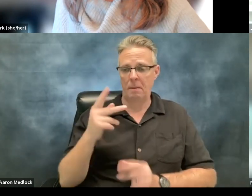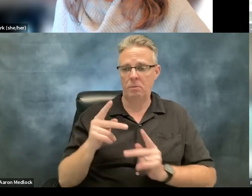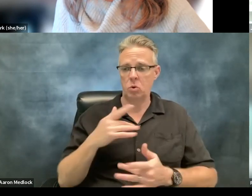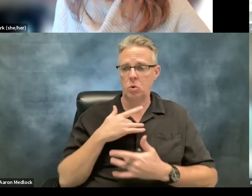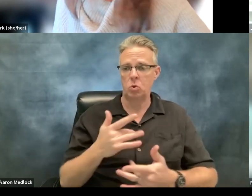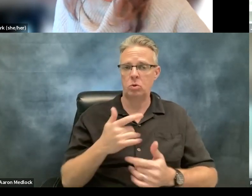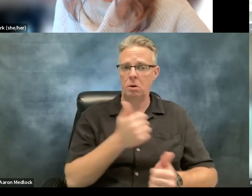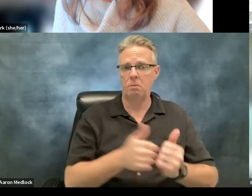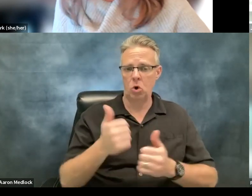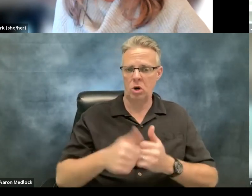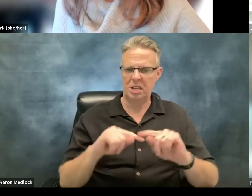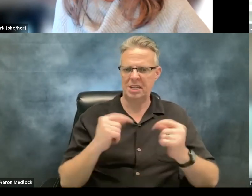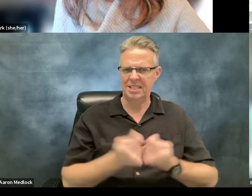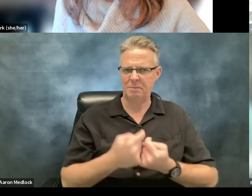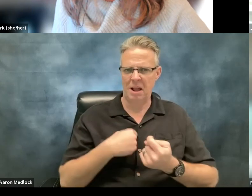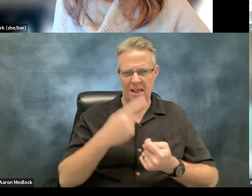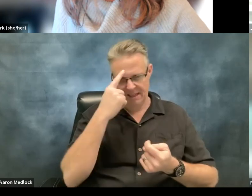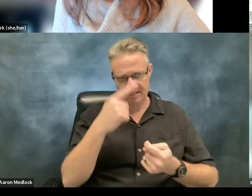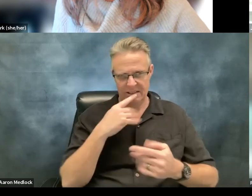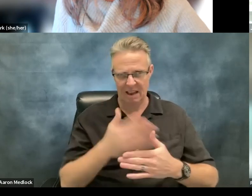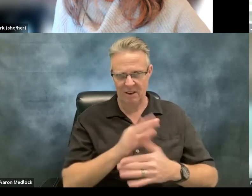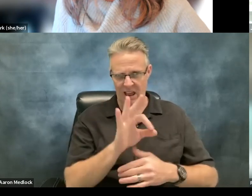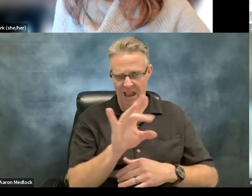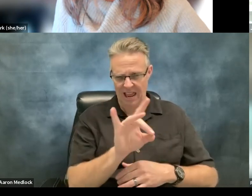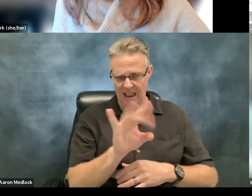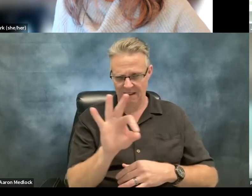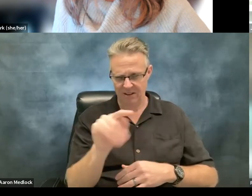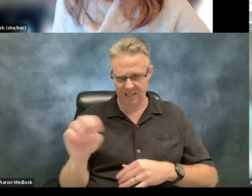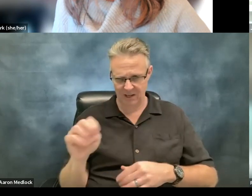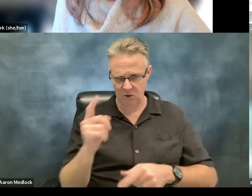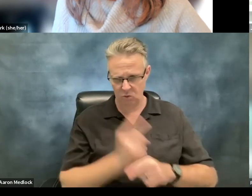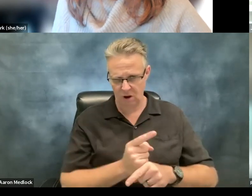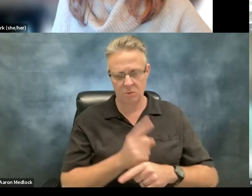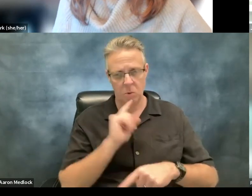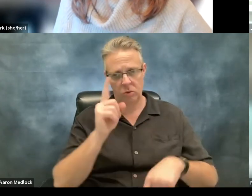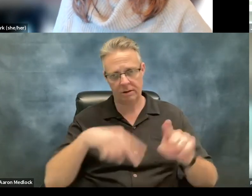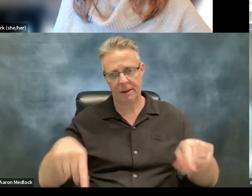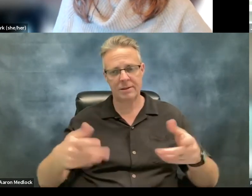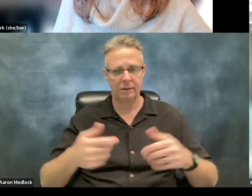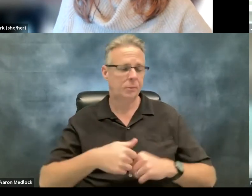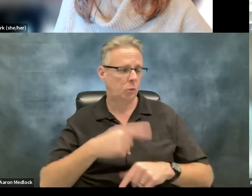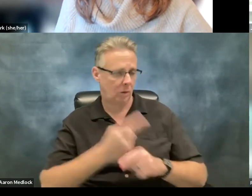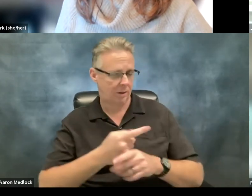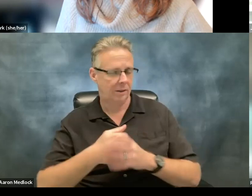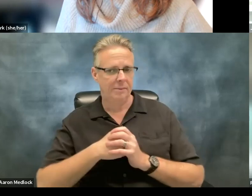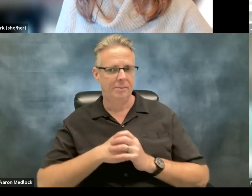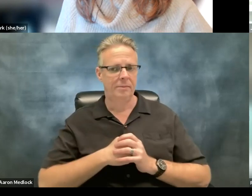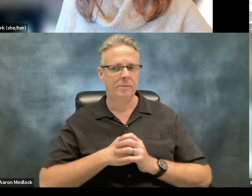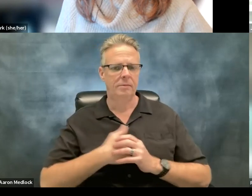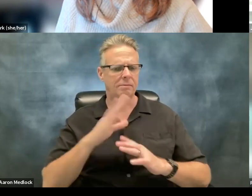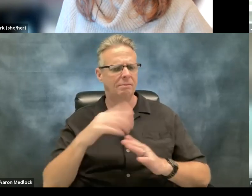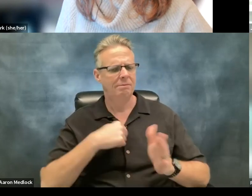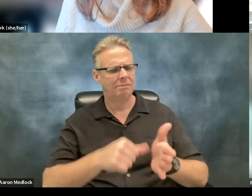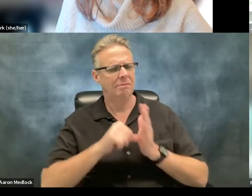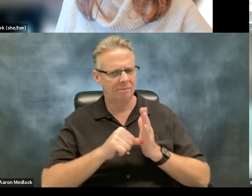per team? And I think that slide said an average of 8 FTE, but it varies, right? Yeah. And I just really want to emphasize